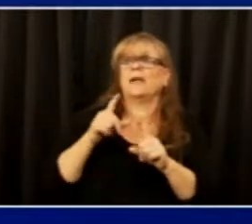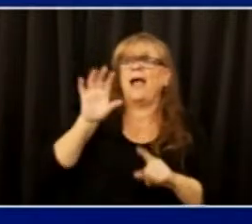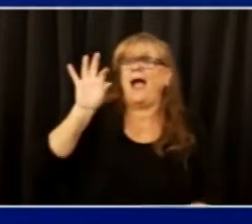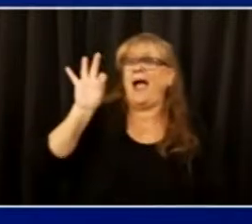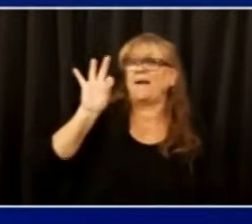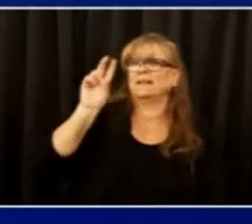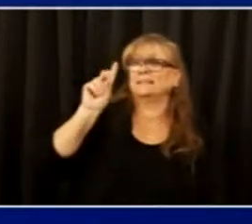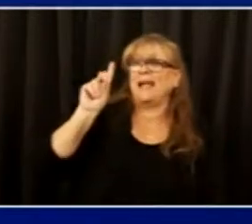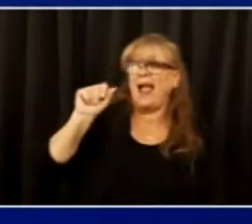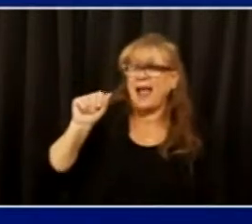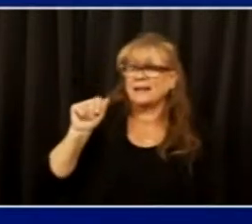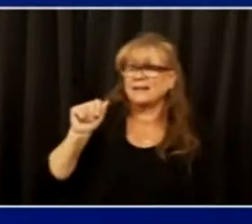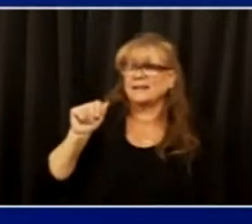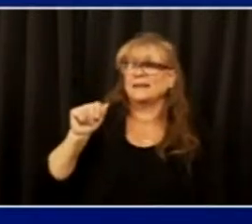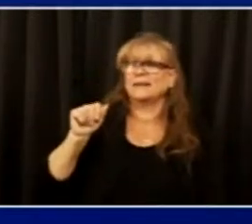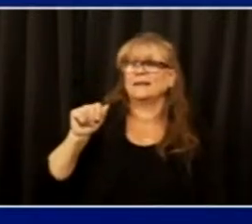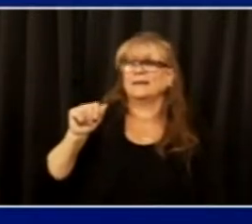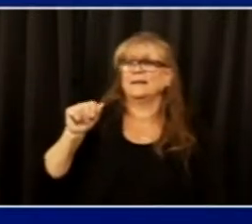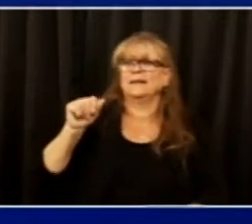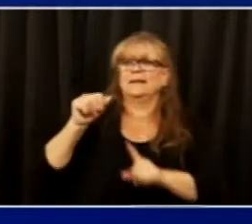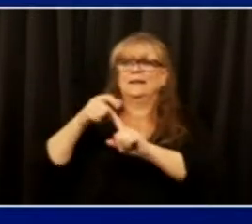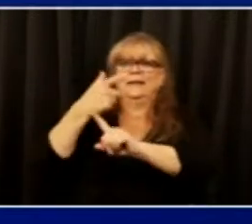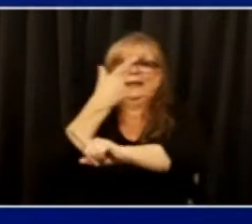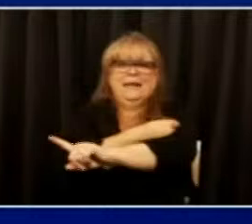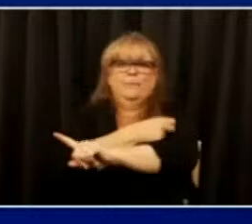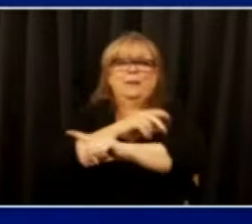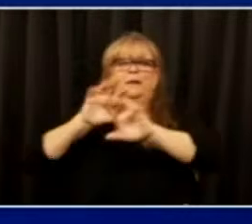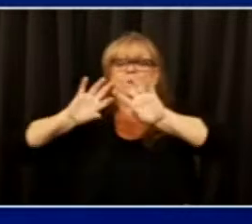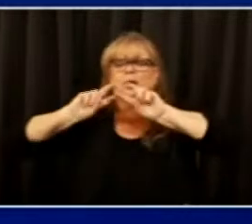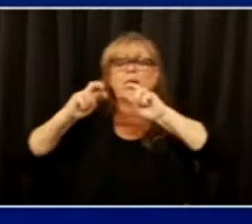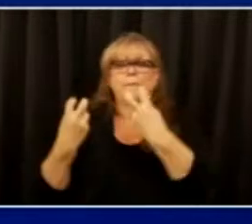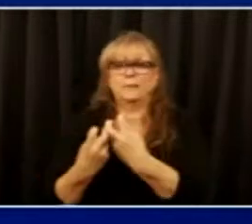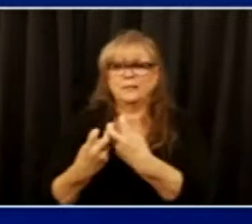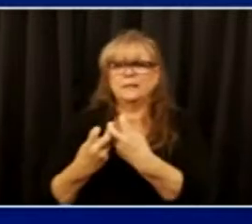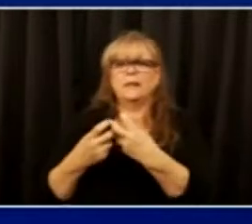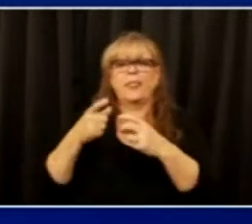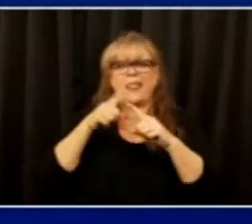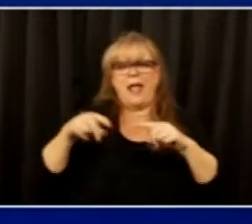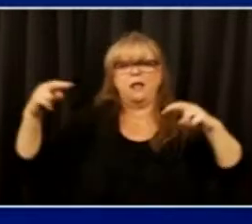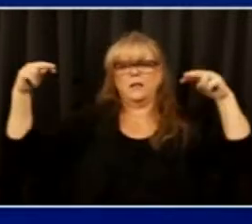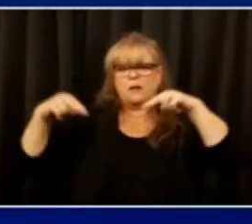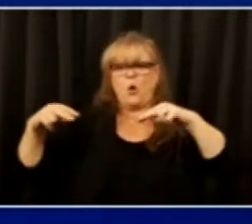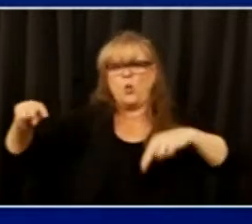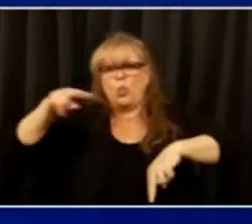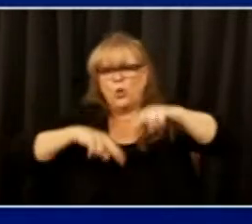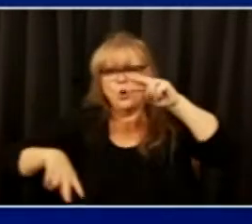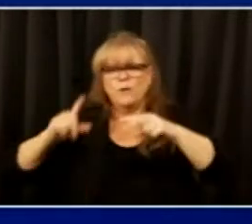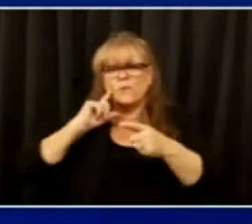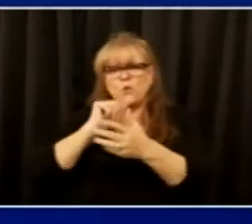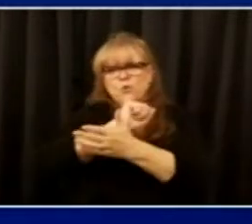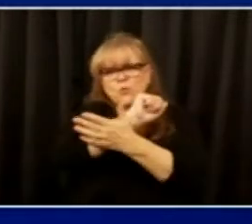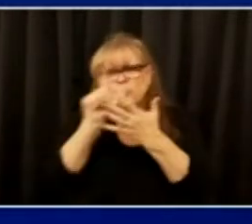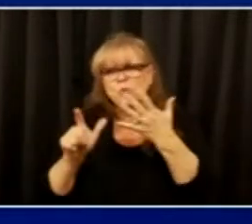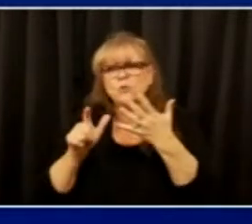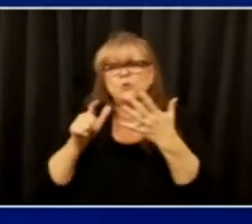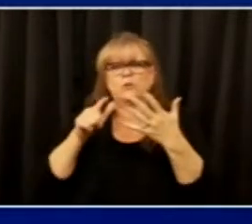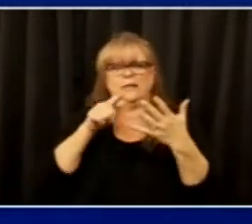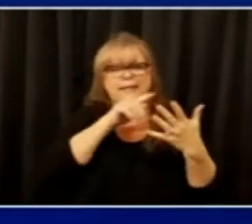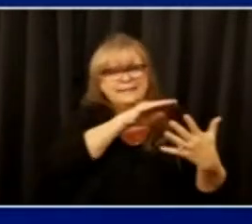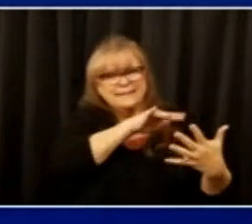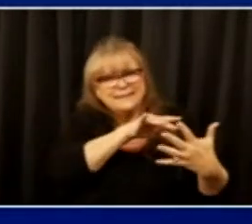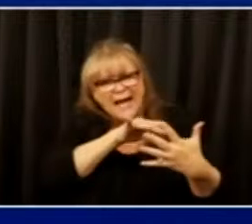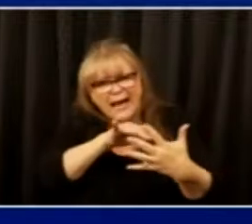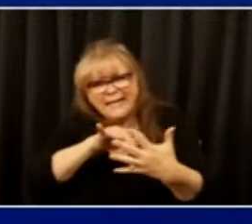Advisory Committee on Immunization Practices, evaluated every COVID-19 vaccine study through all of the phases through a